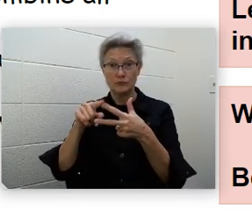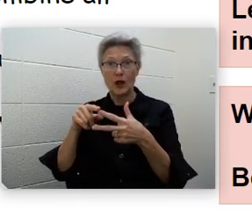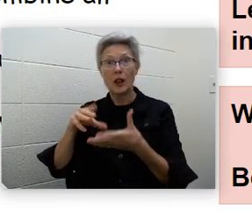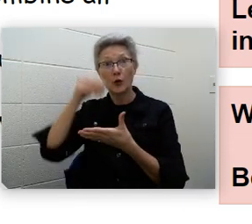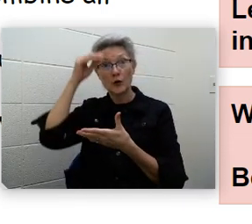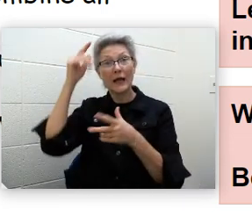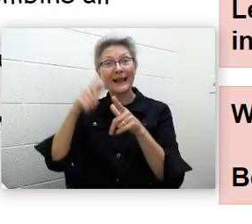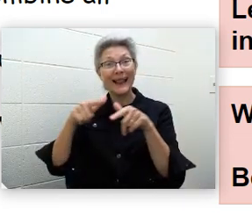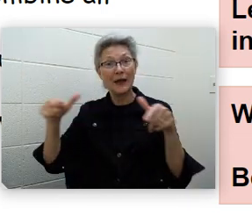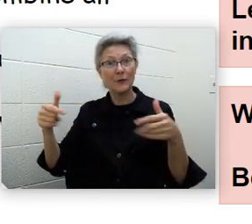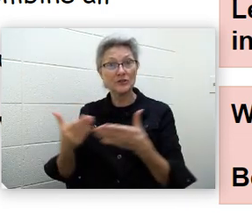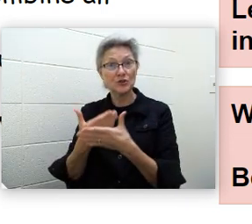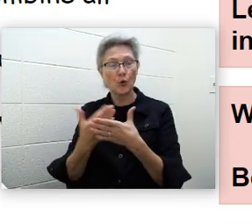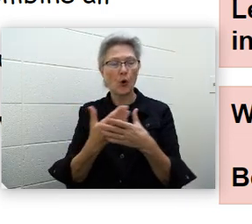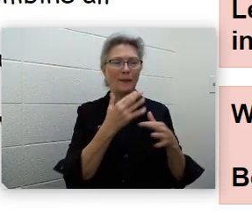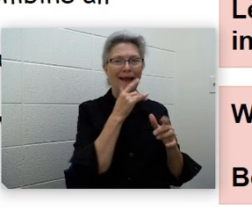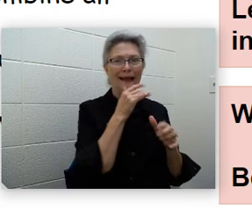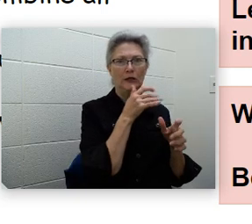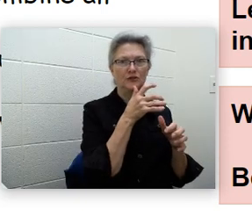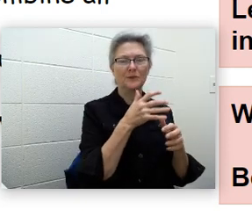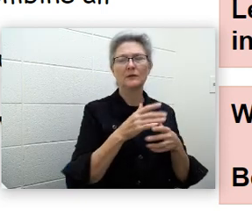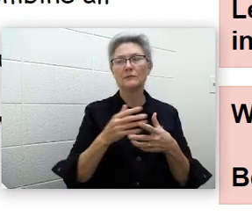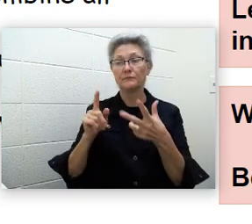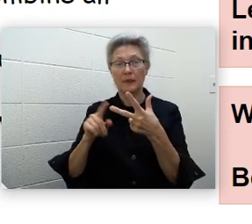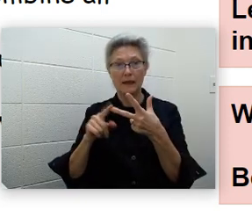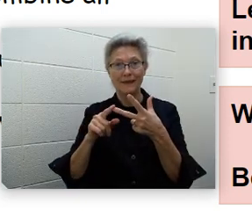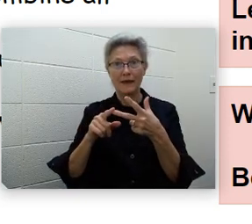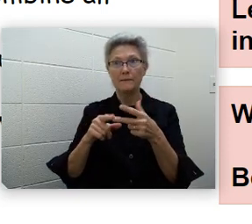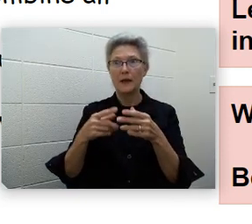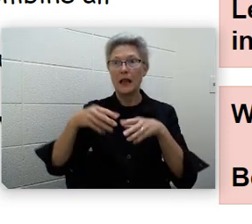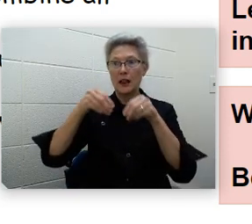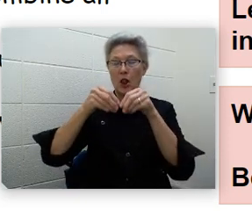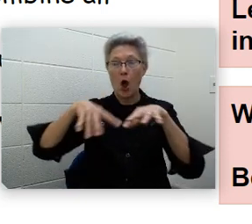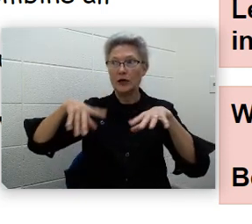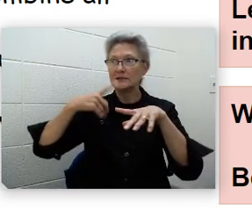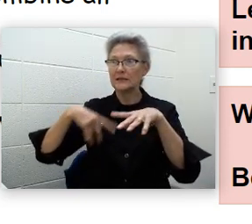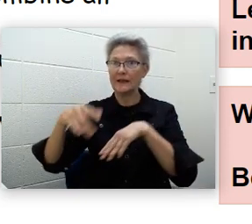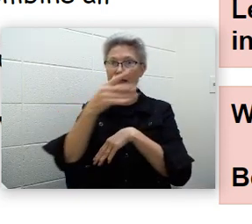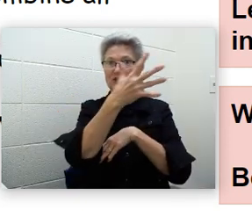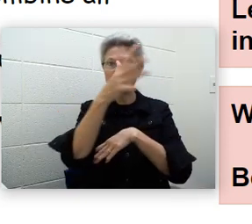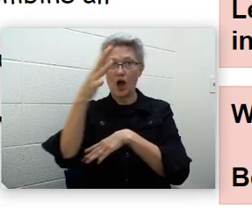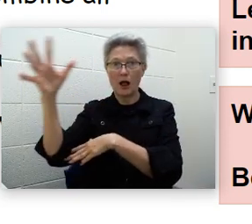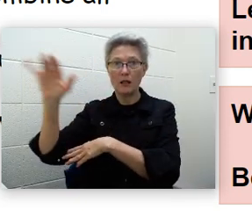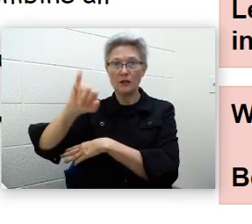Or would you rather be lost in a jungle or lost in a desert?